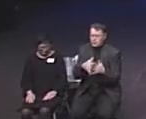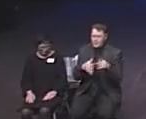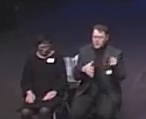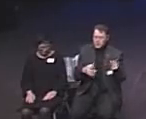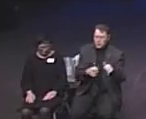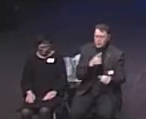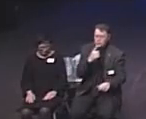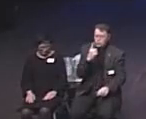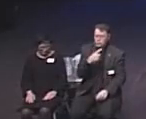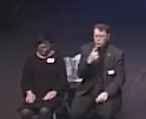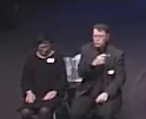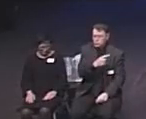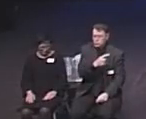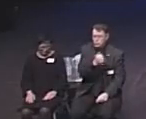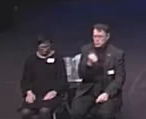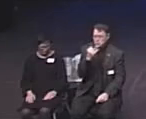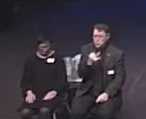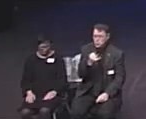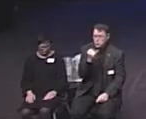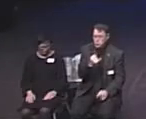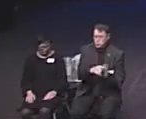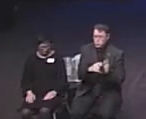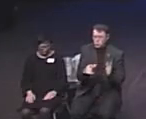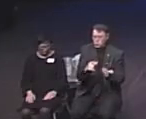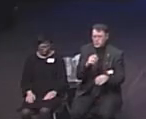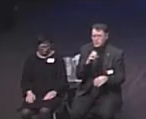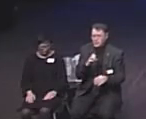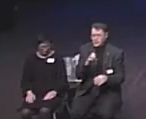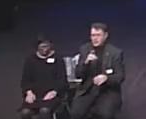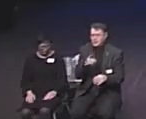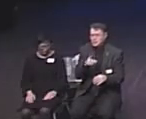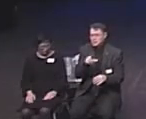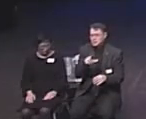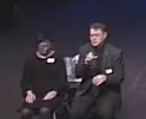the mid-60s. And this is a picture from Exploratorium,